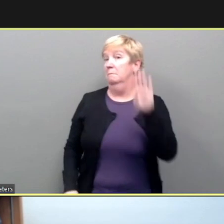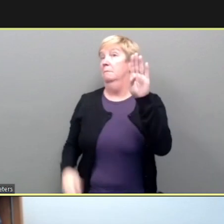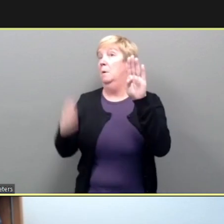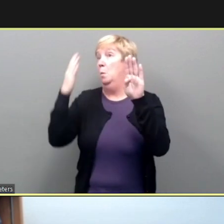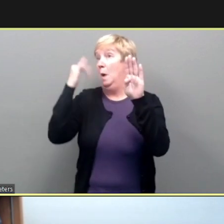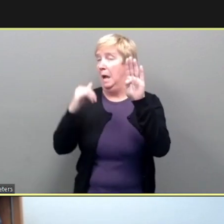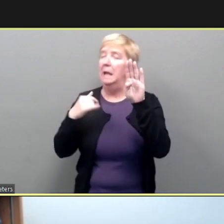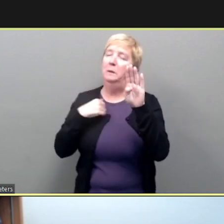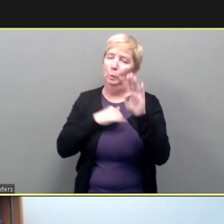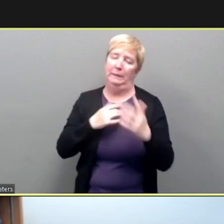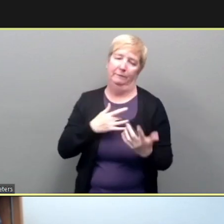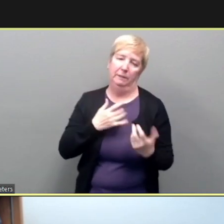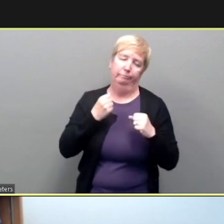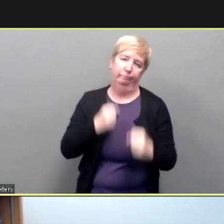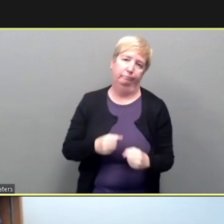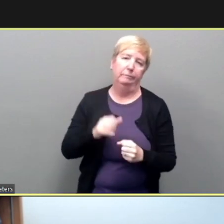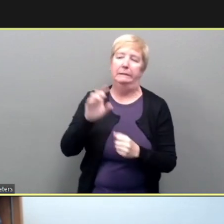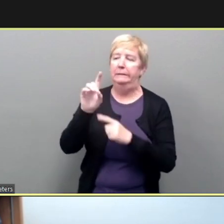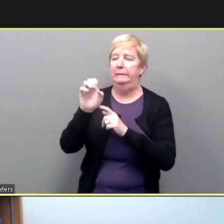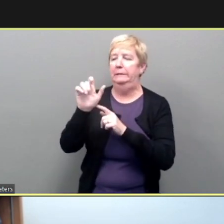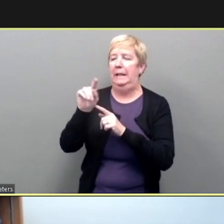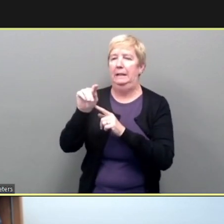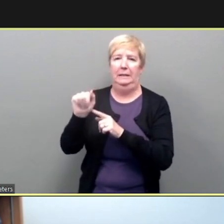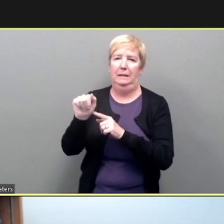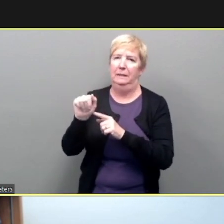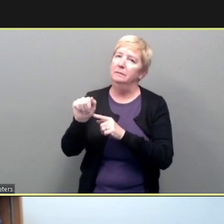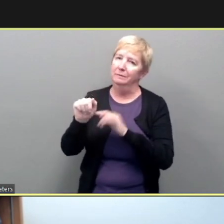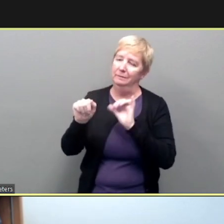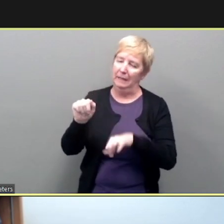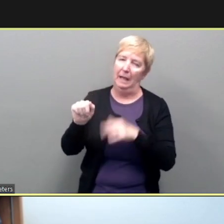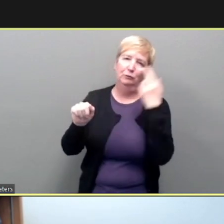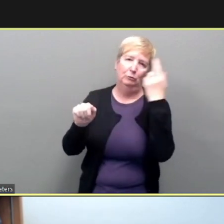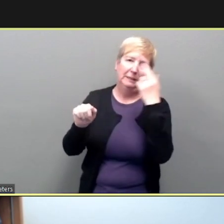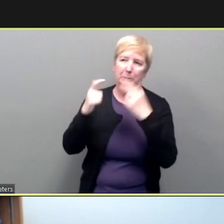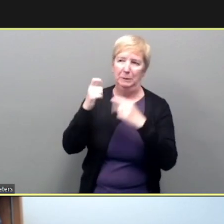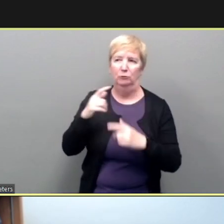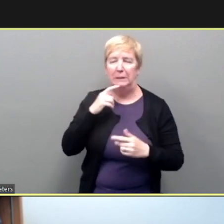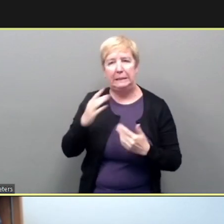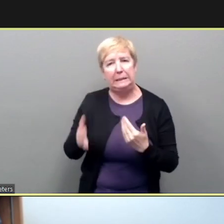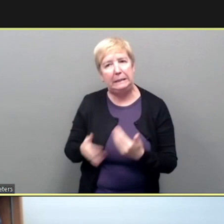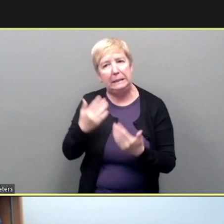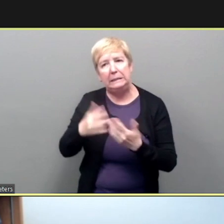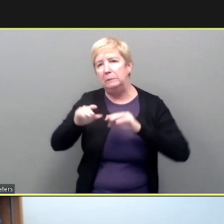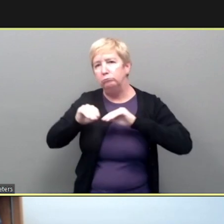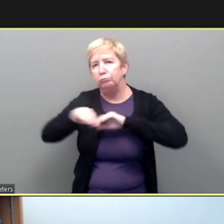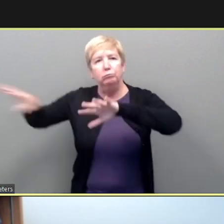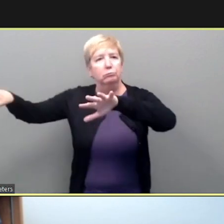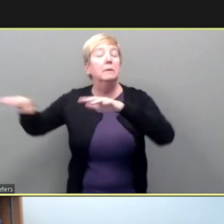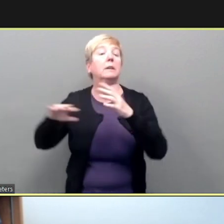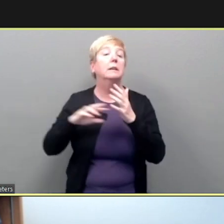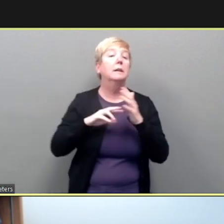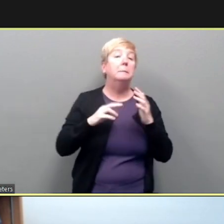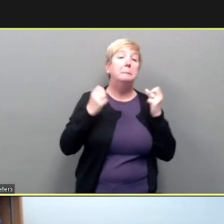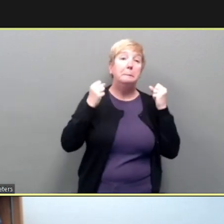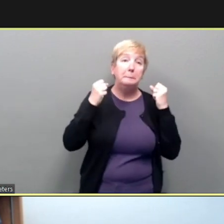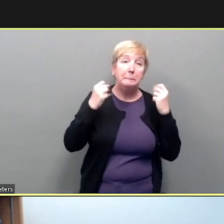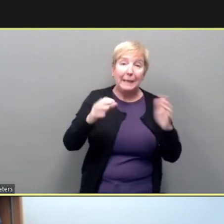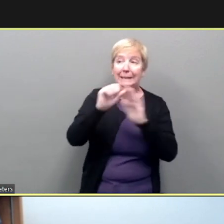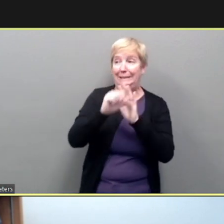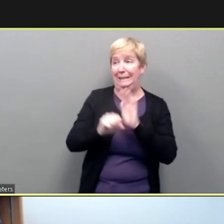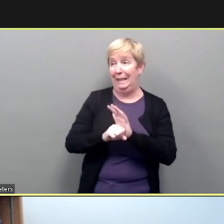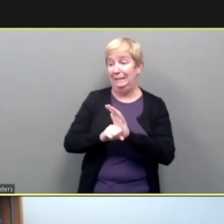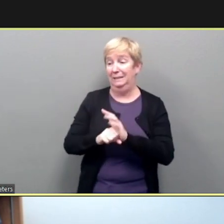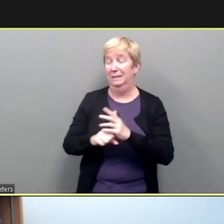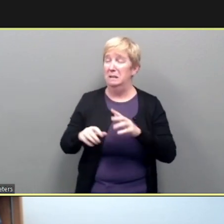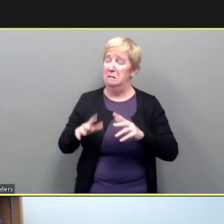highly contagious Delta variant. So many locations in the United States that were hit quite hard a few months